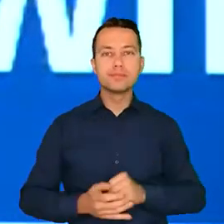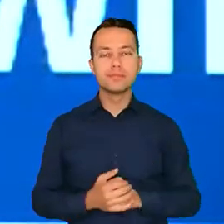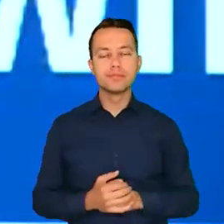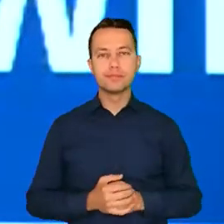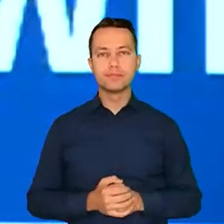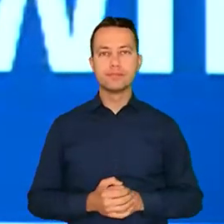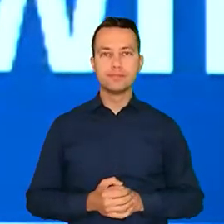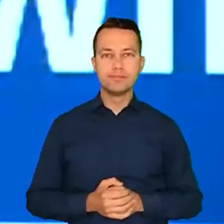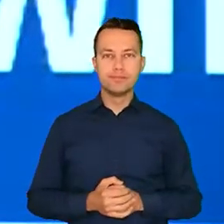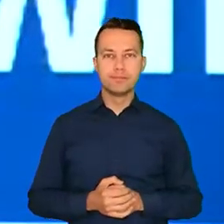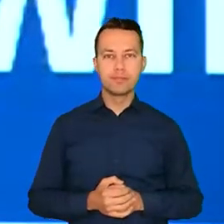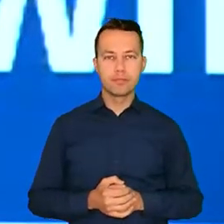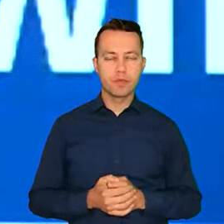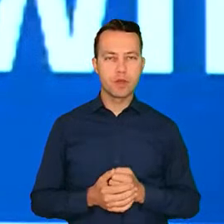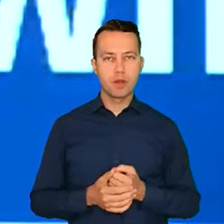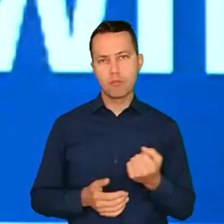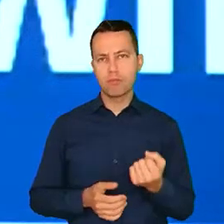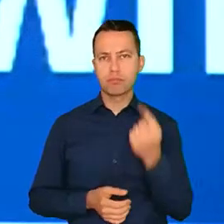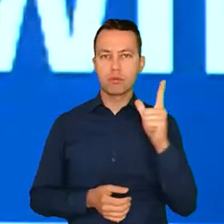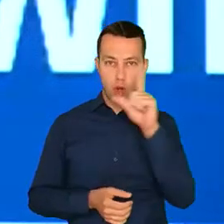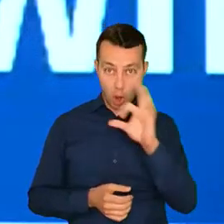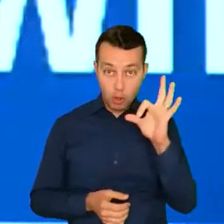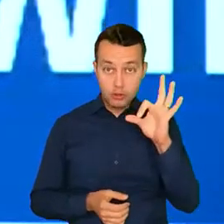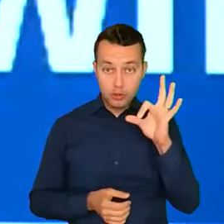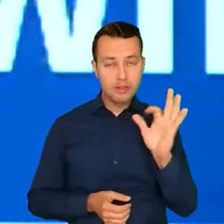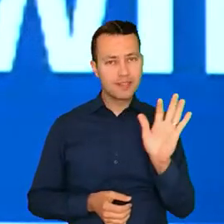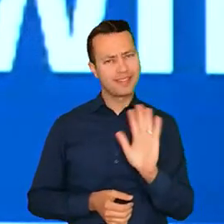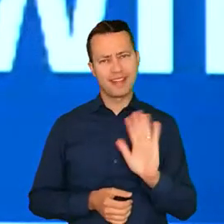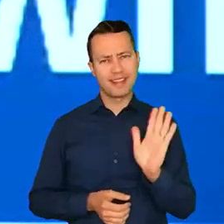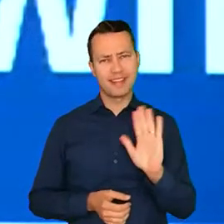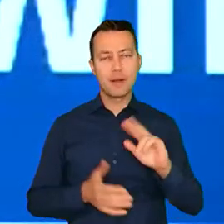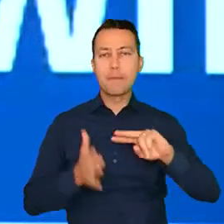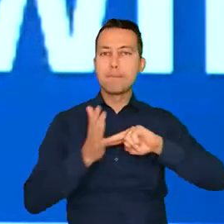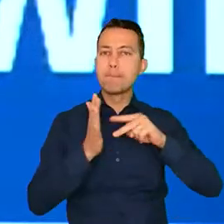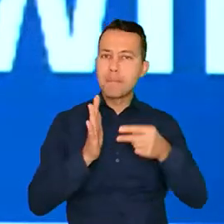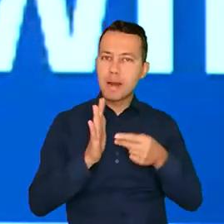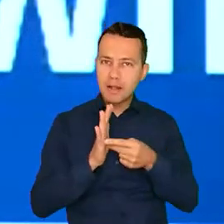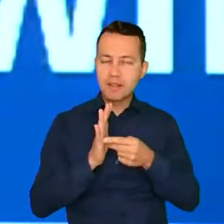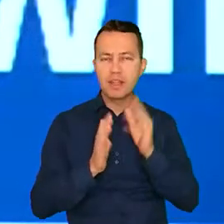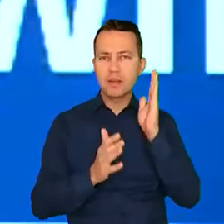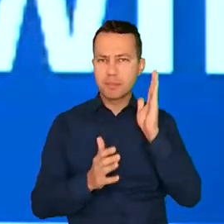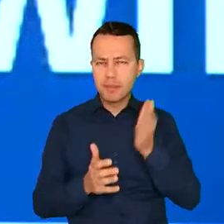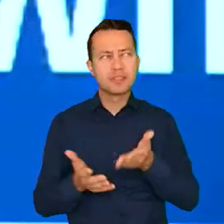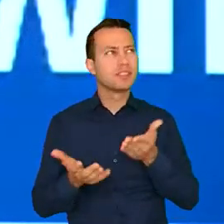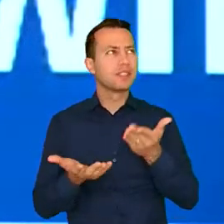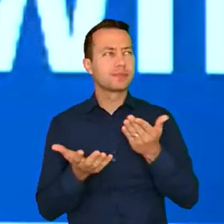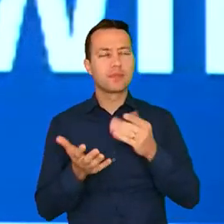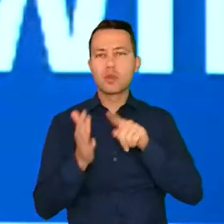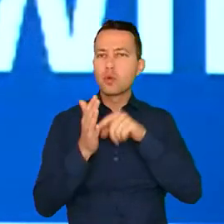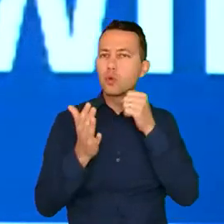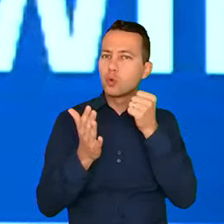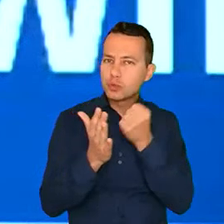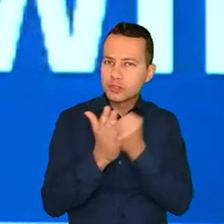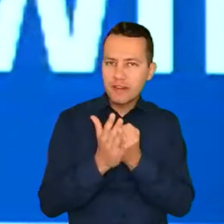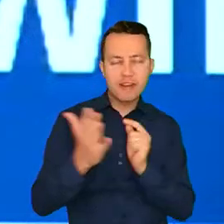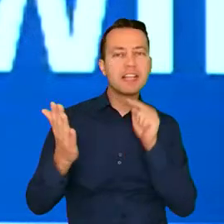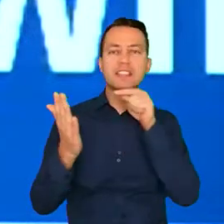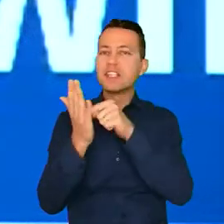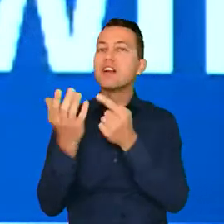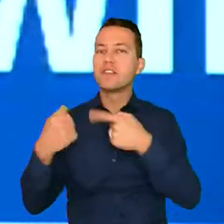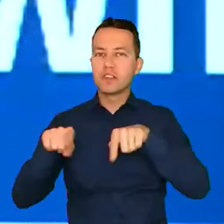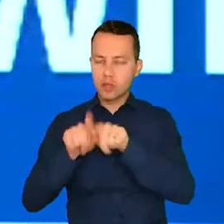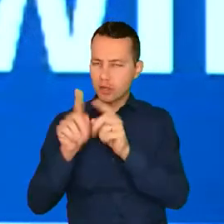will be dedicated to a very important subject, and it is connected with the planned EU